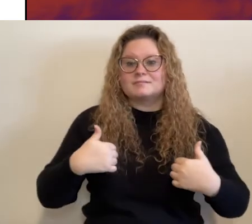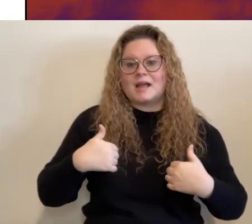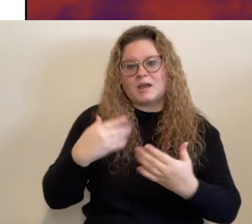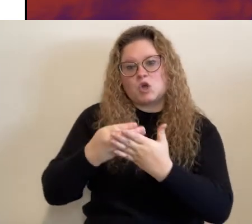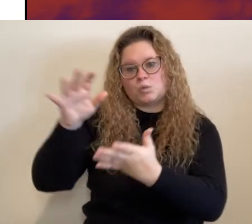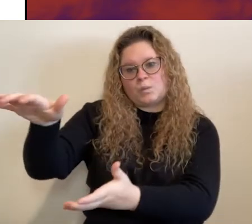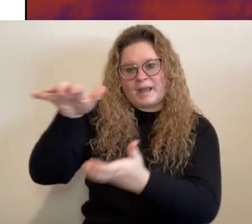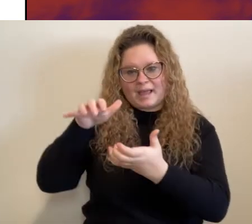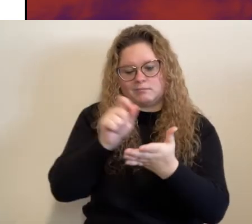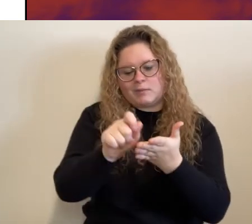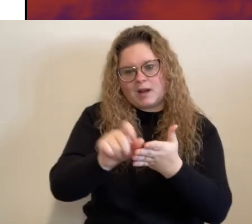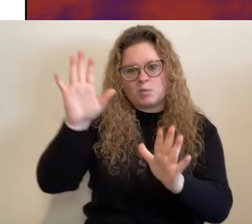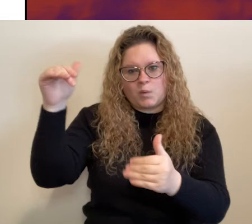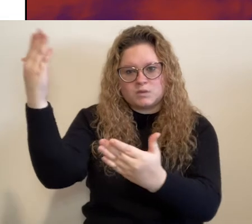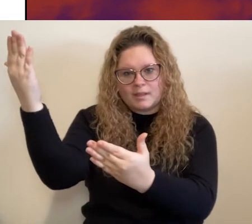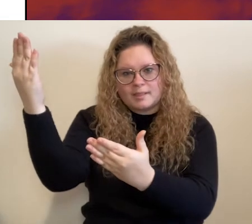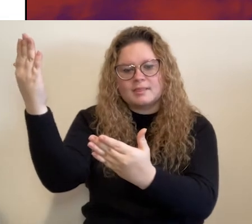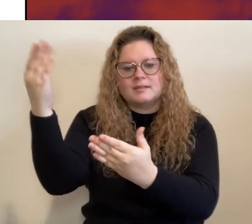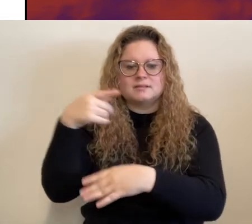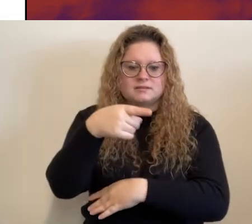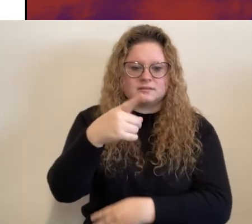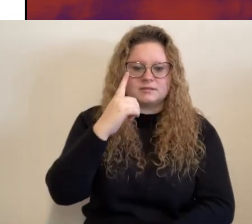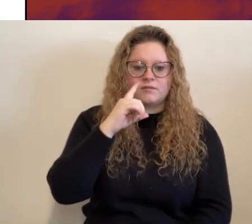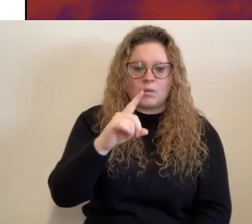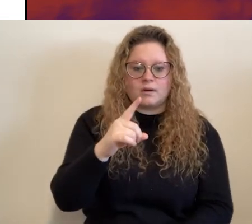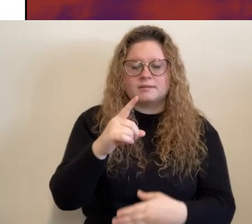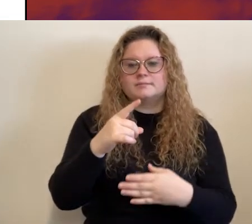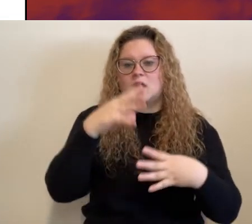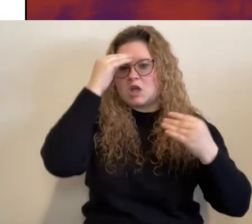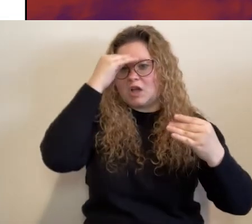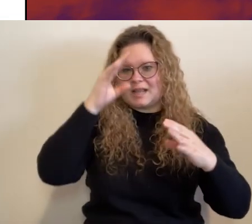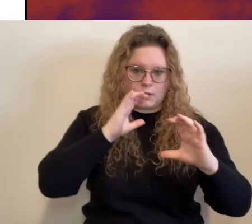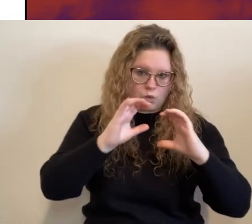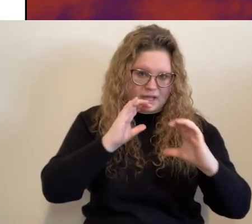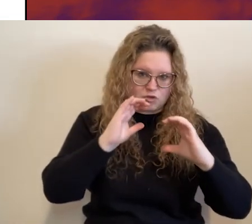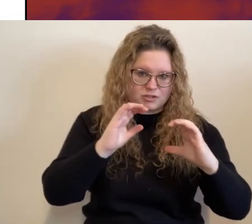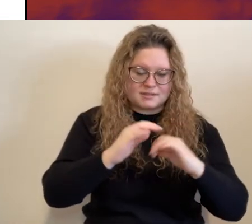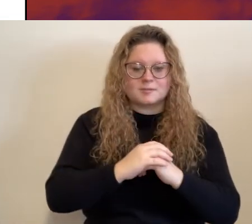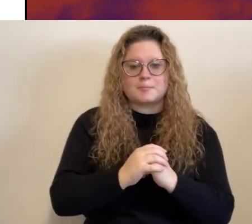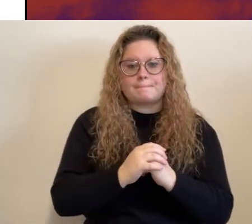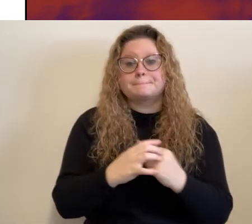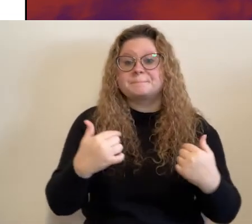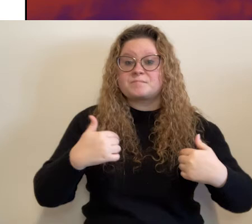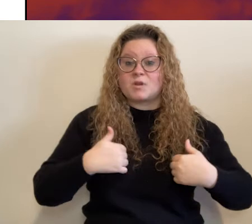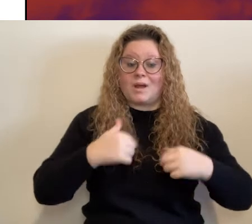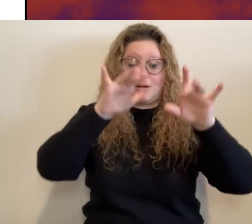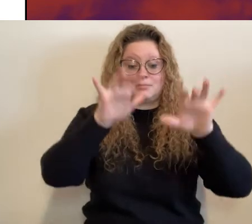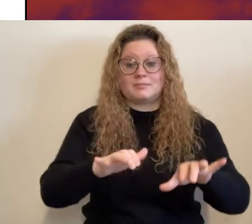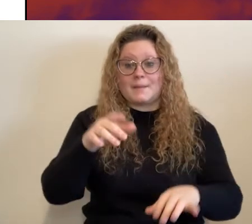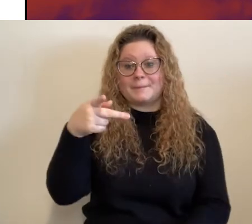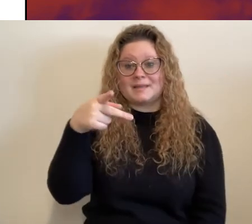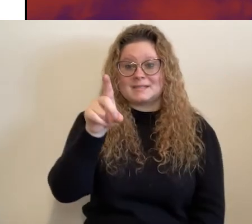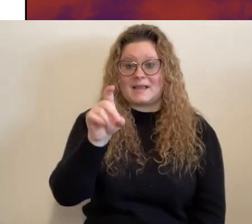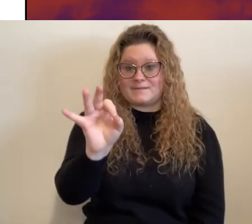have this is for a content communications lead. So when I'm creating a beautiful PDF for someone to read, still bringing